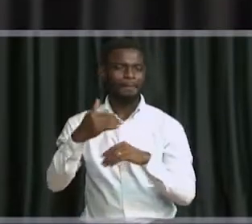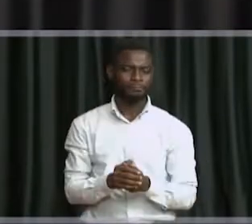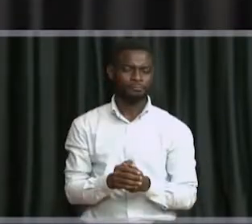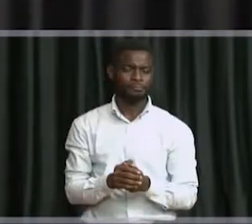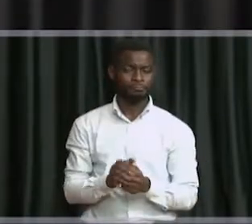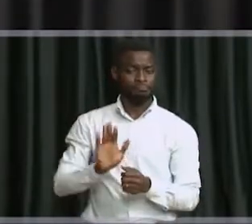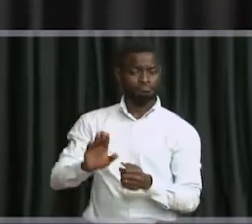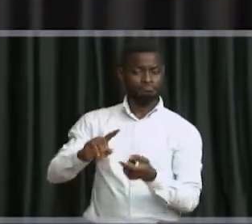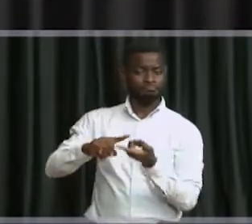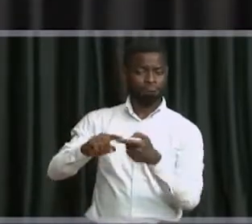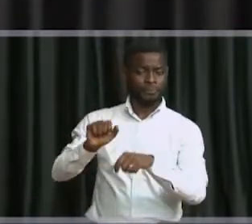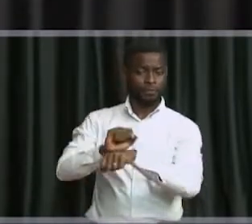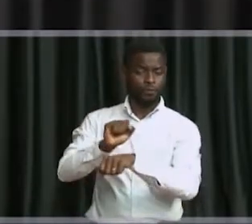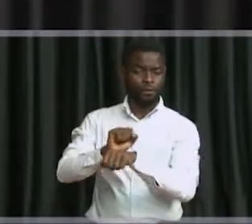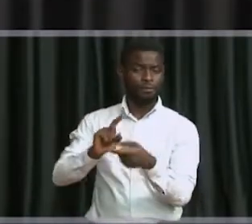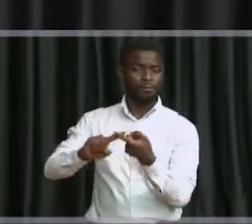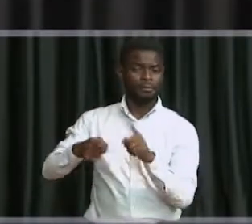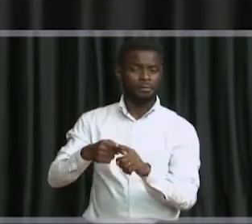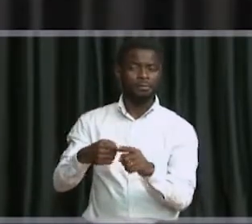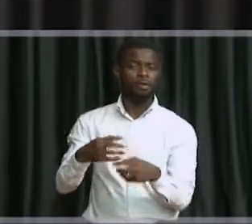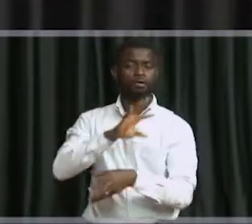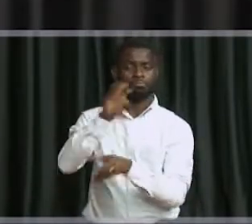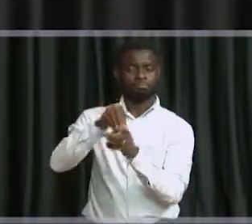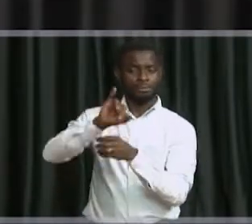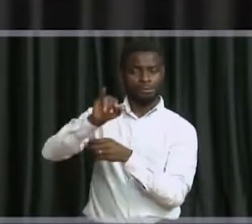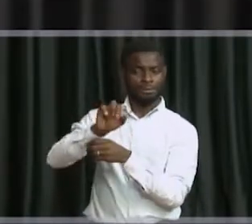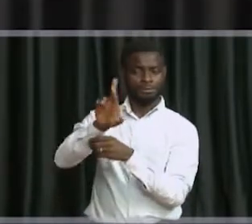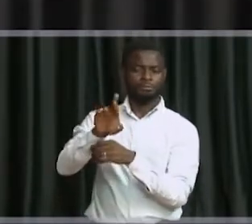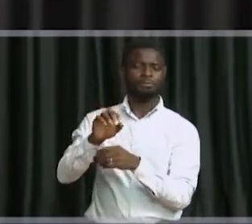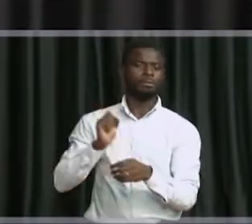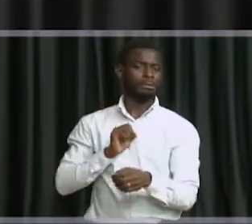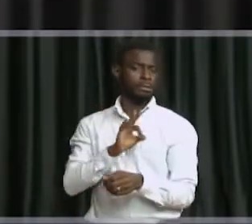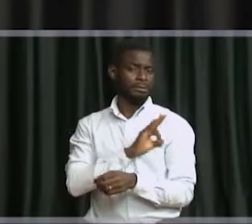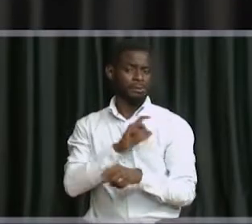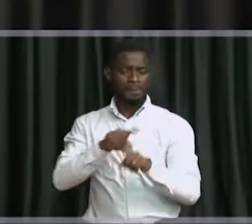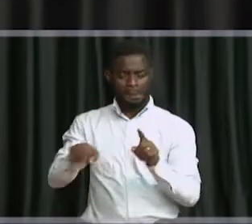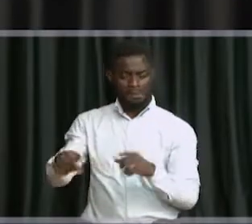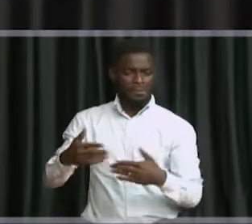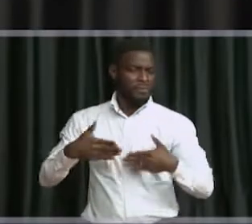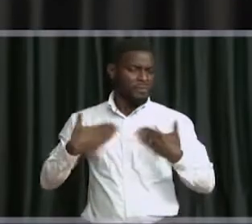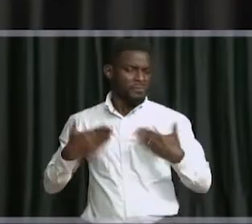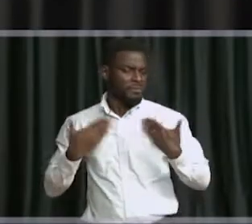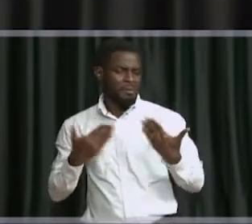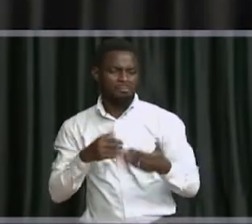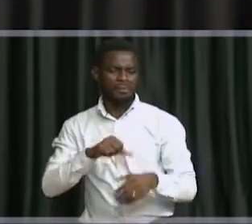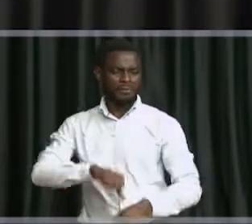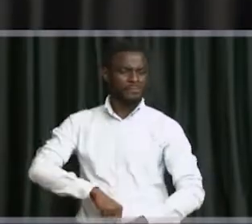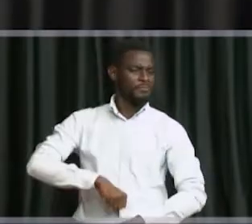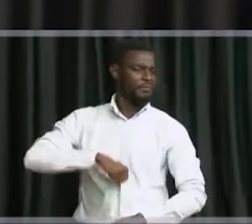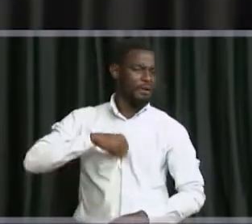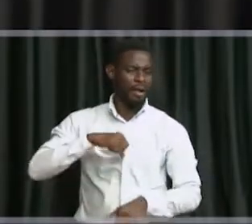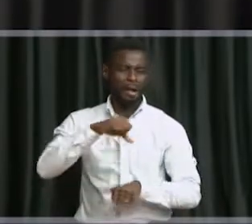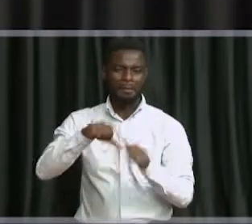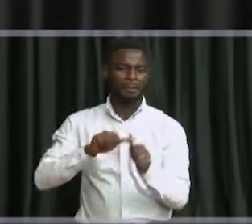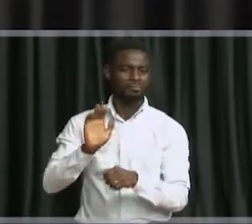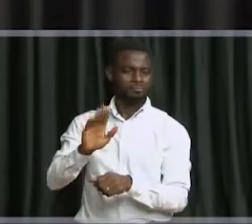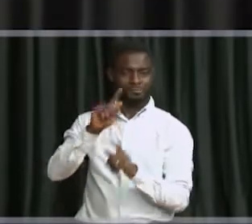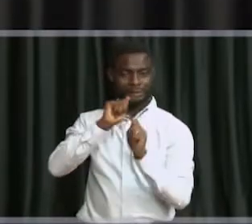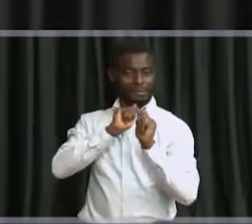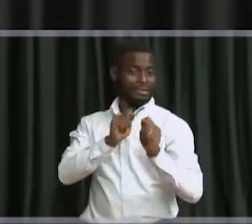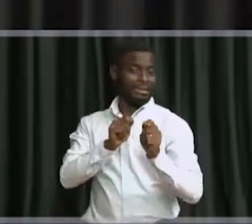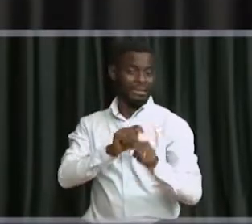any afi nkuma ewomu mpu na adia bakwa mihunu yenise onwa nene niji nadu machedia neho